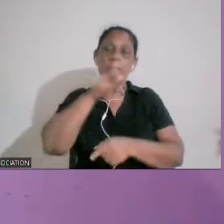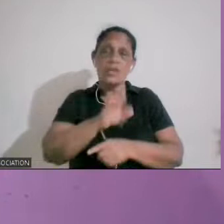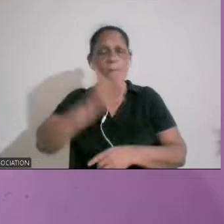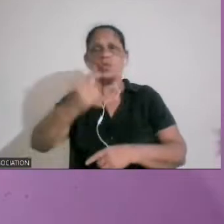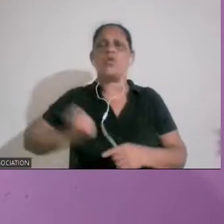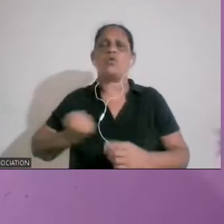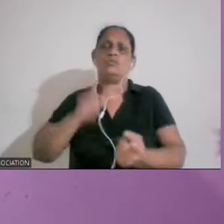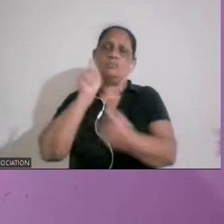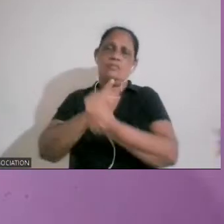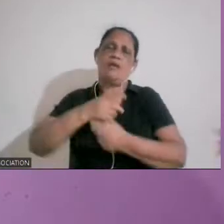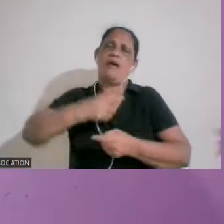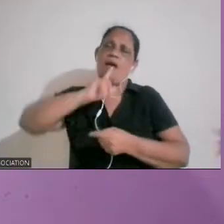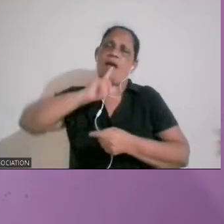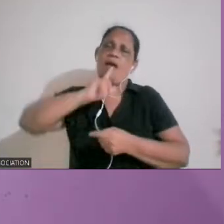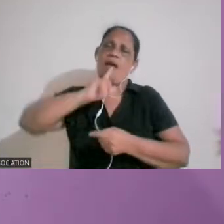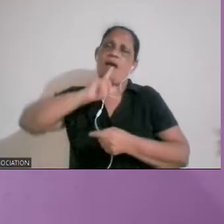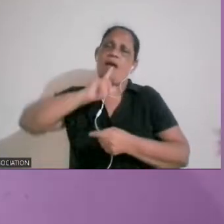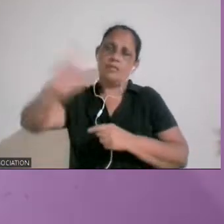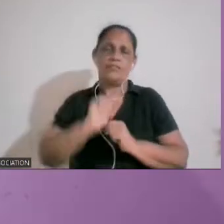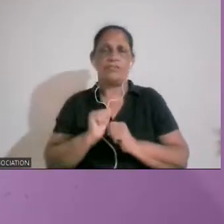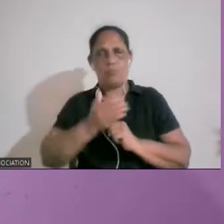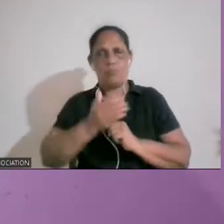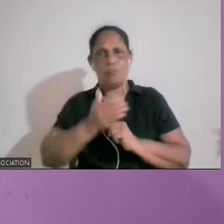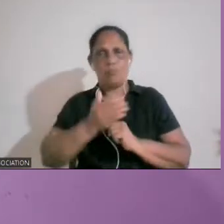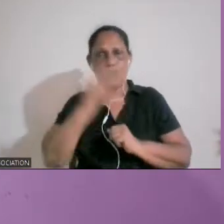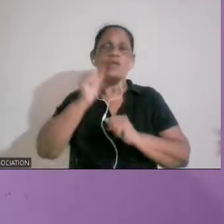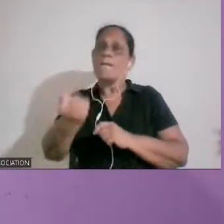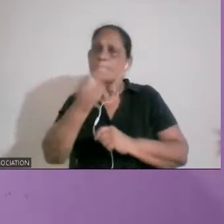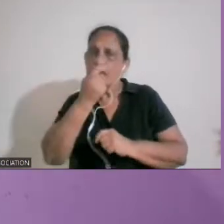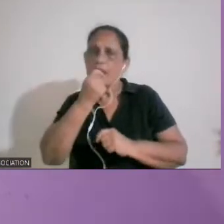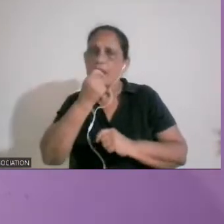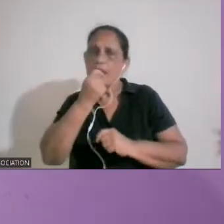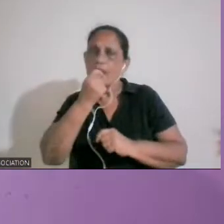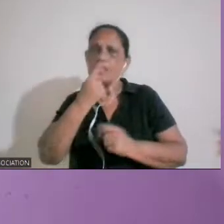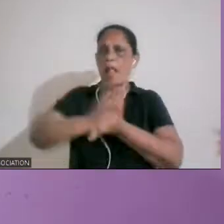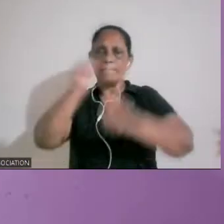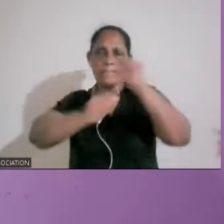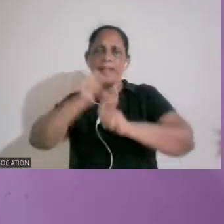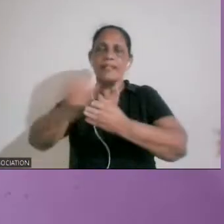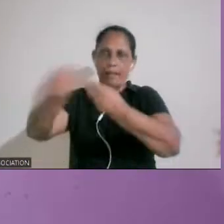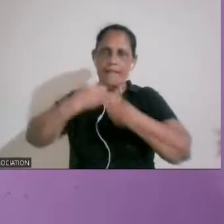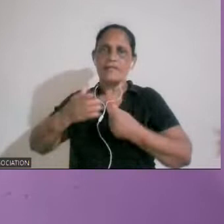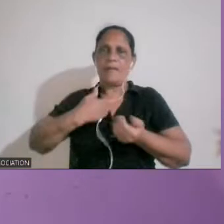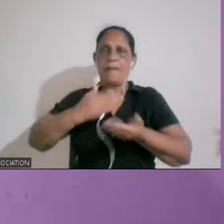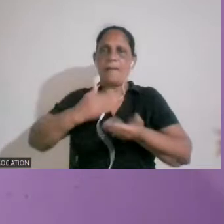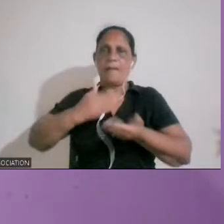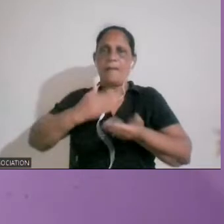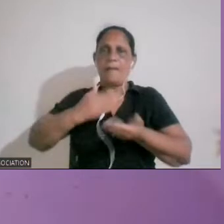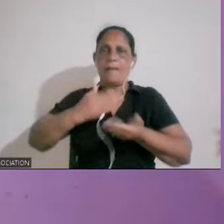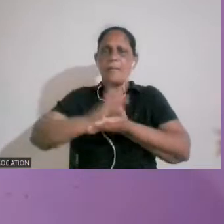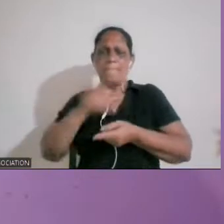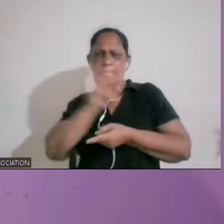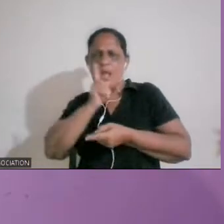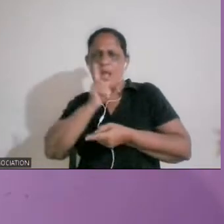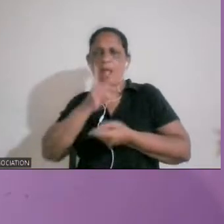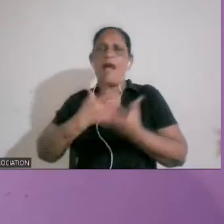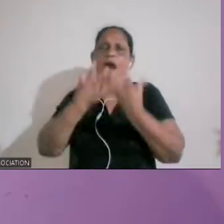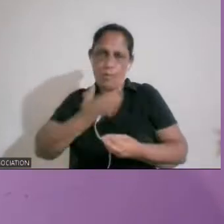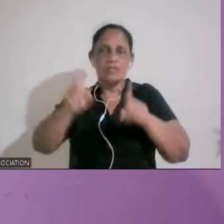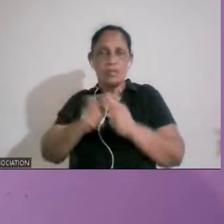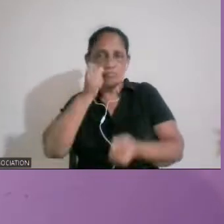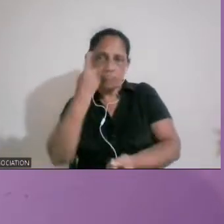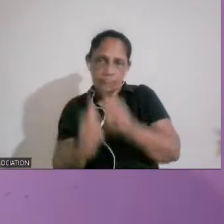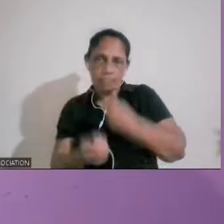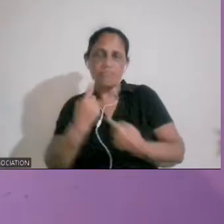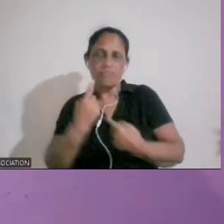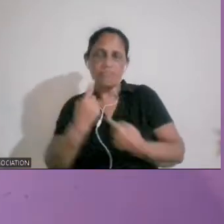In this case, please go and seek medical advice, because there are a lot of drugs and treatments available to help with the